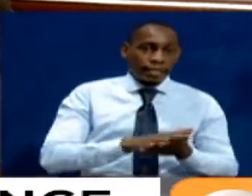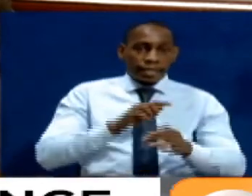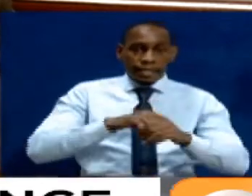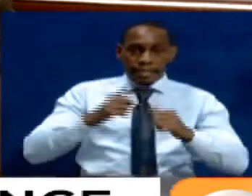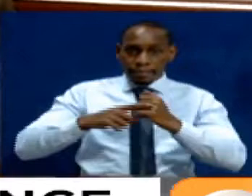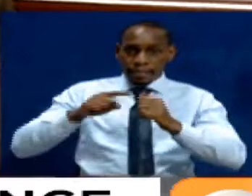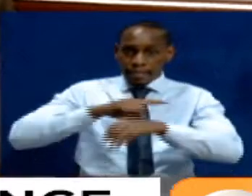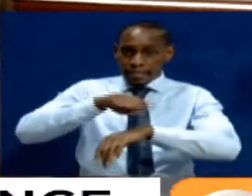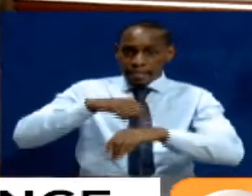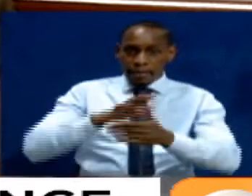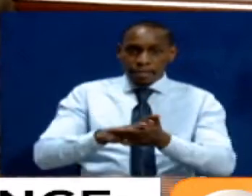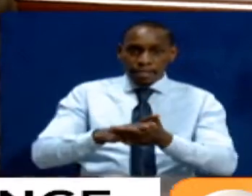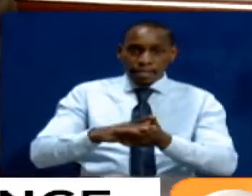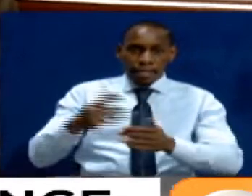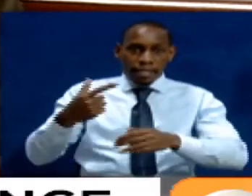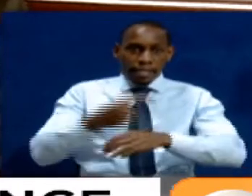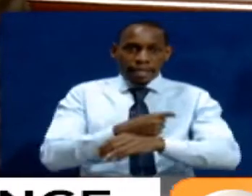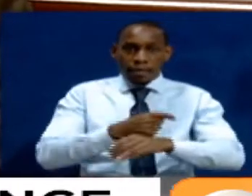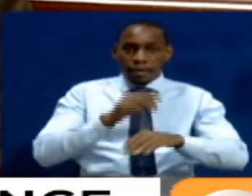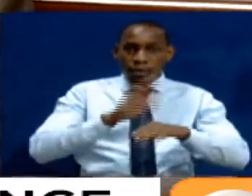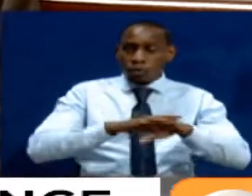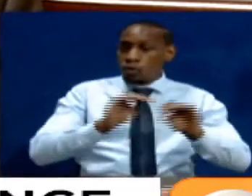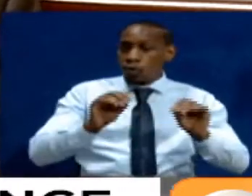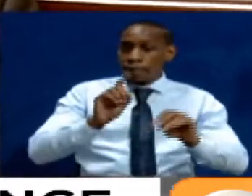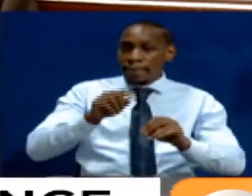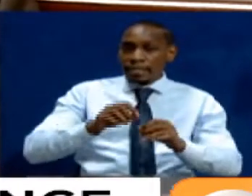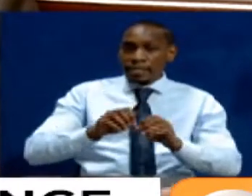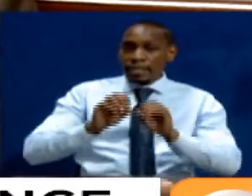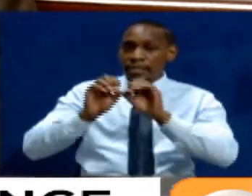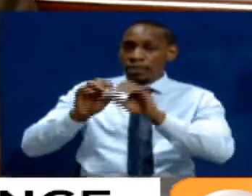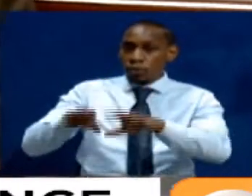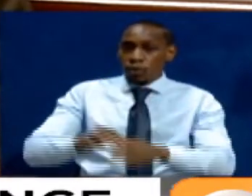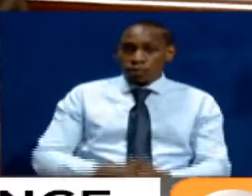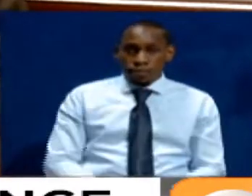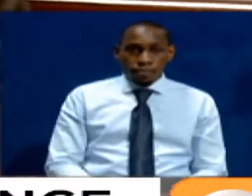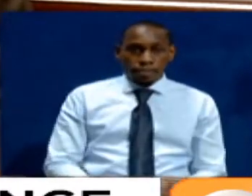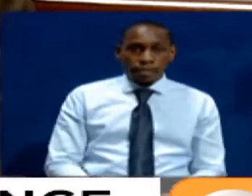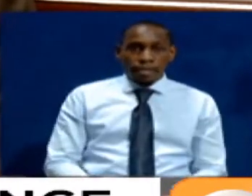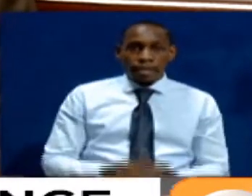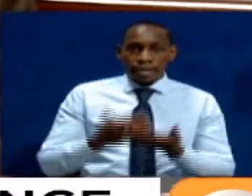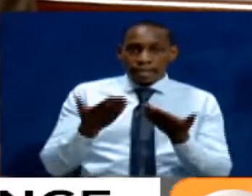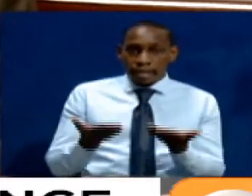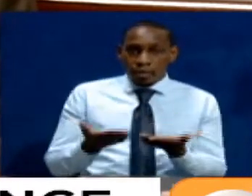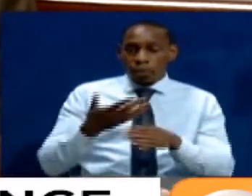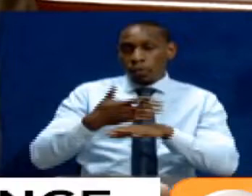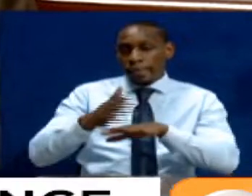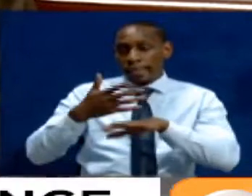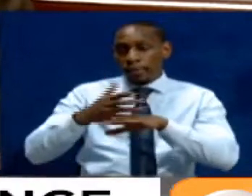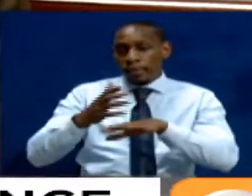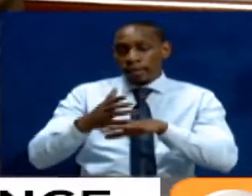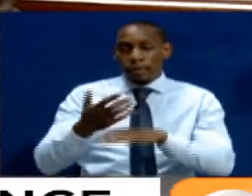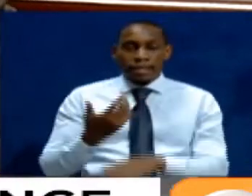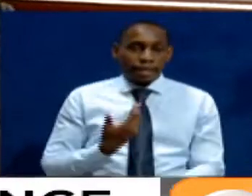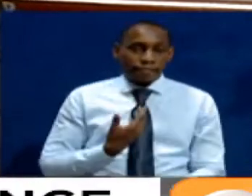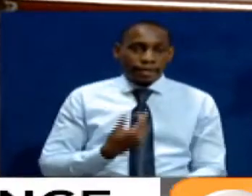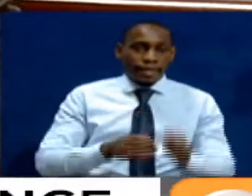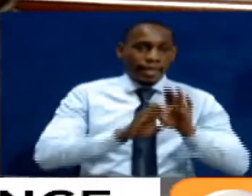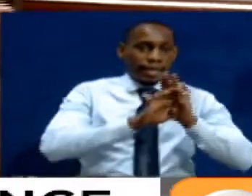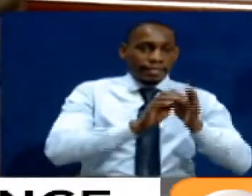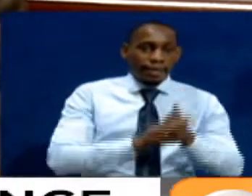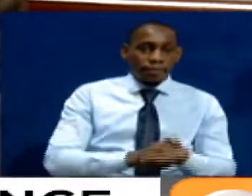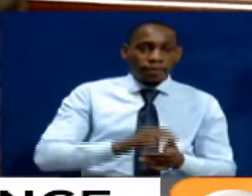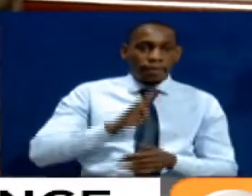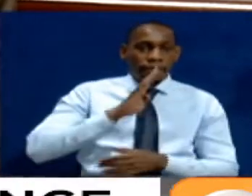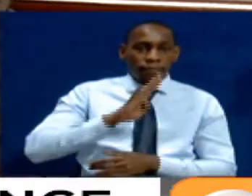within 6 hours, the vaccine expires. So you have to discard it. So you start getting a bit of wastages. So for example,